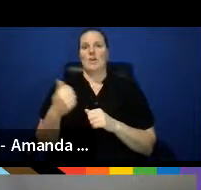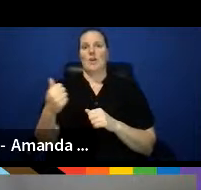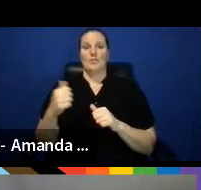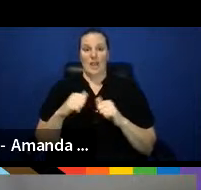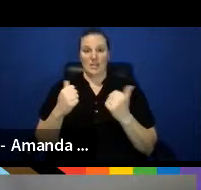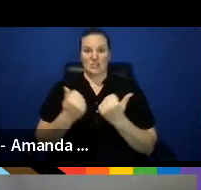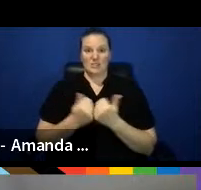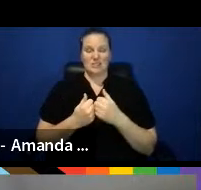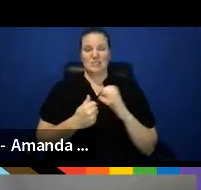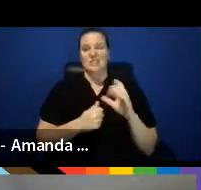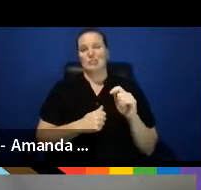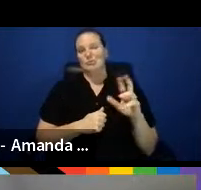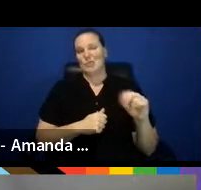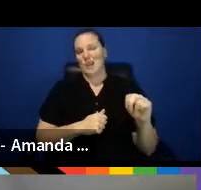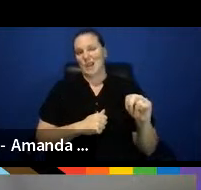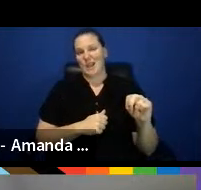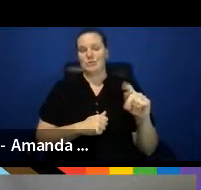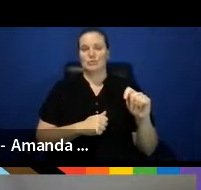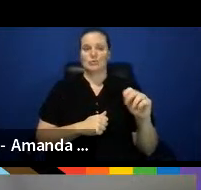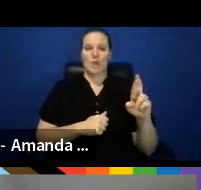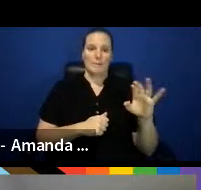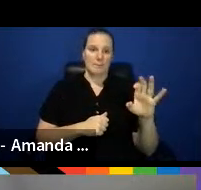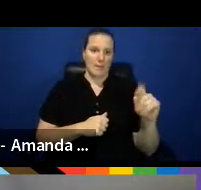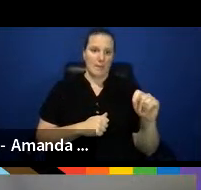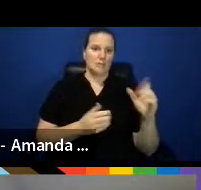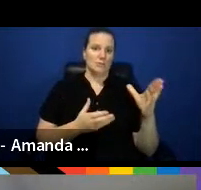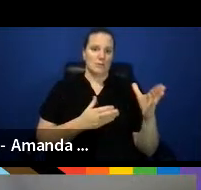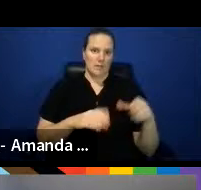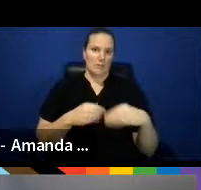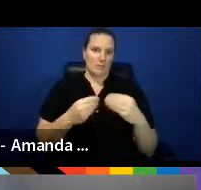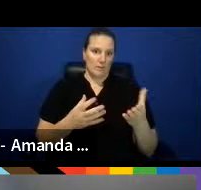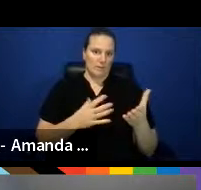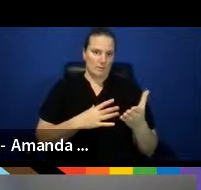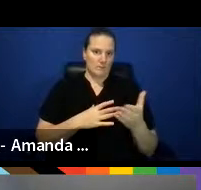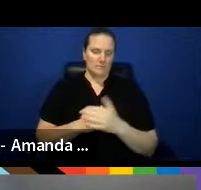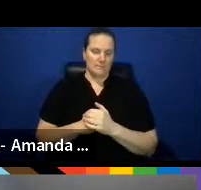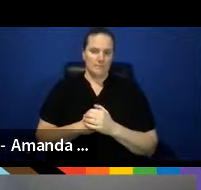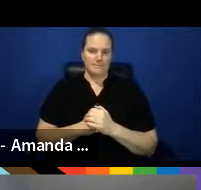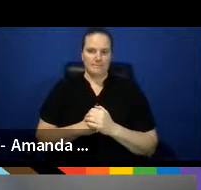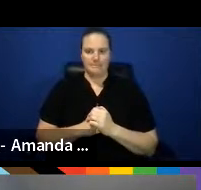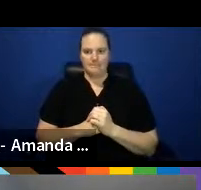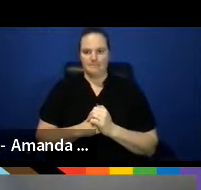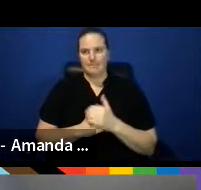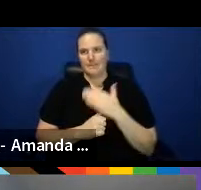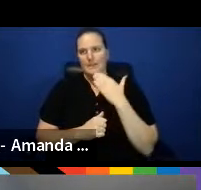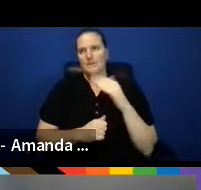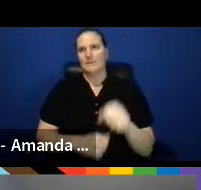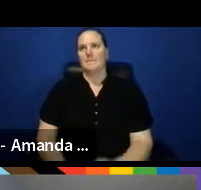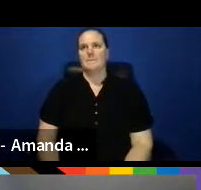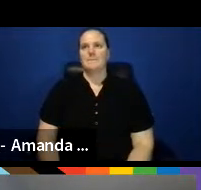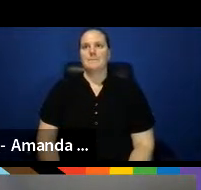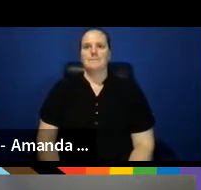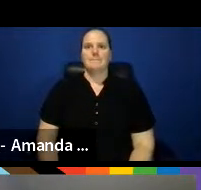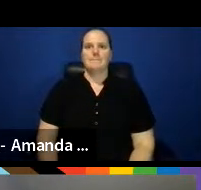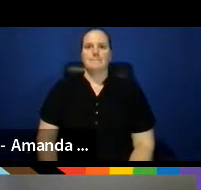agencies, C-Tran, TriMet service that they're providing. So yeah. Thank you. Yep. Sam